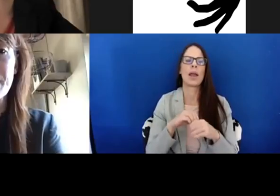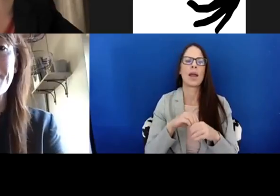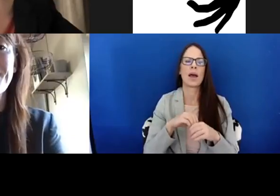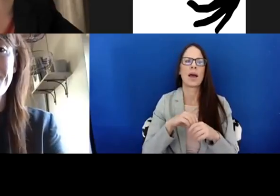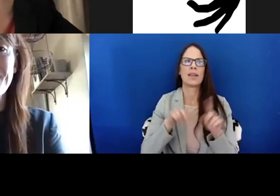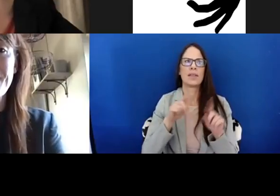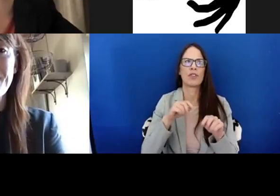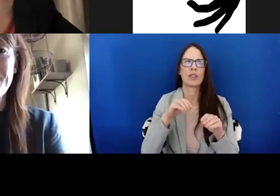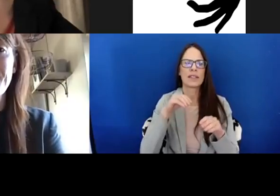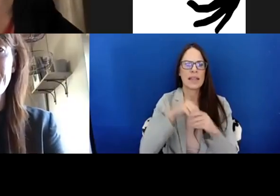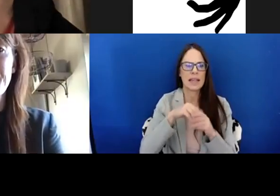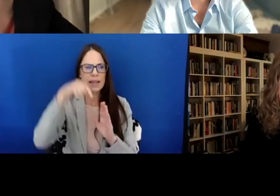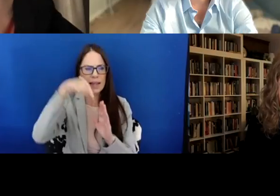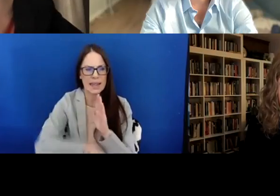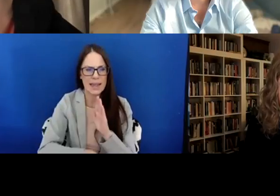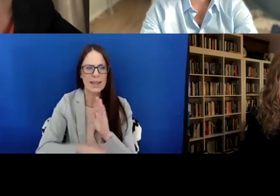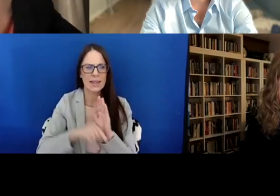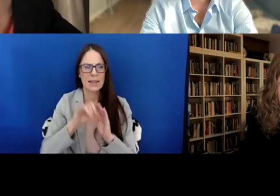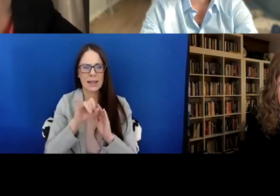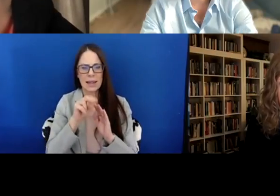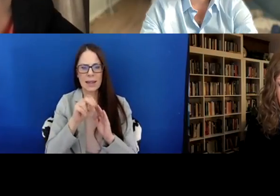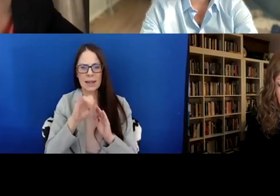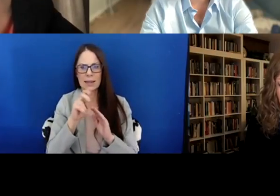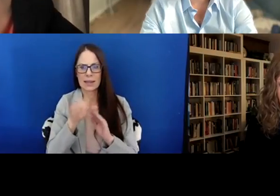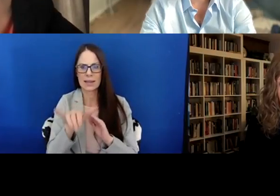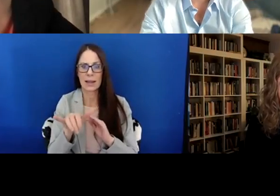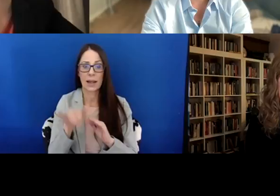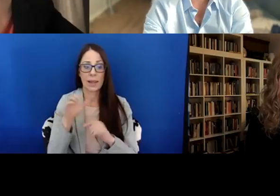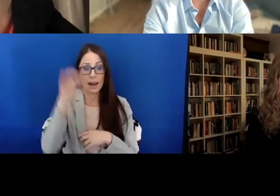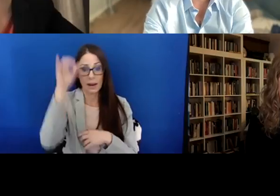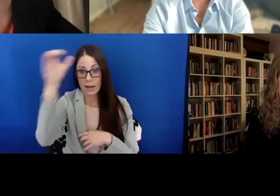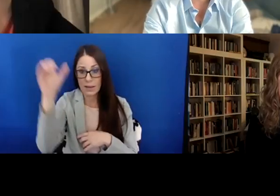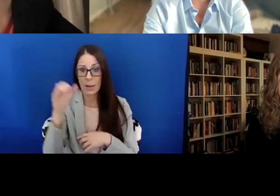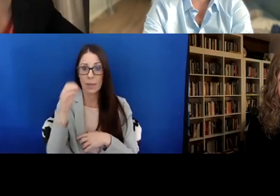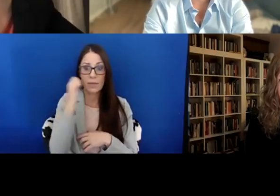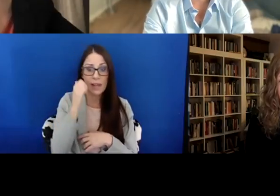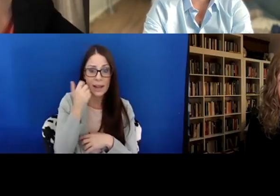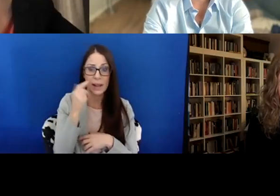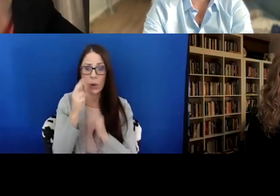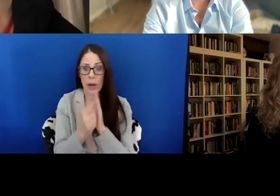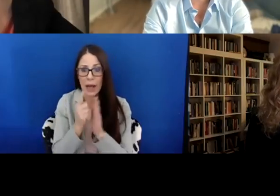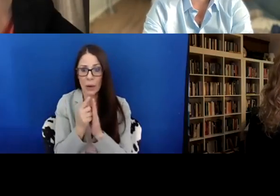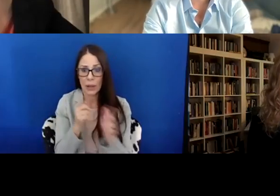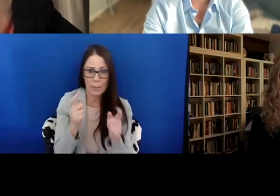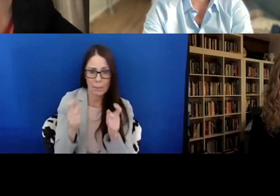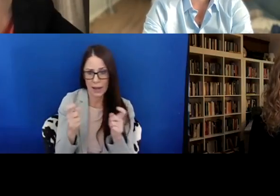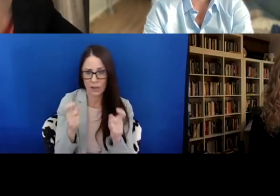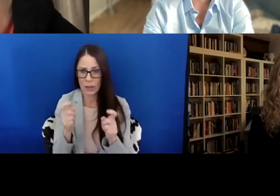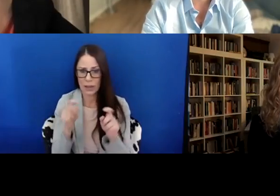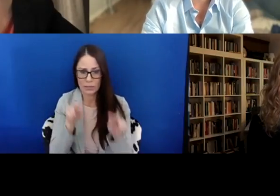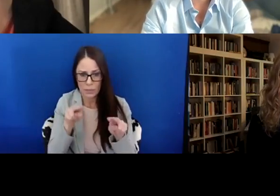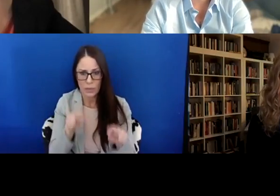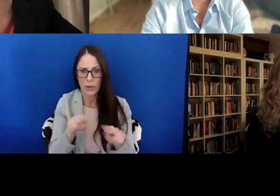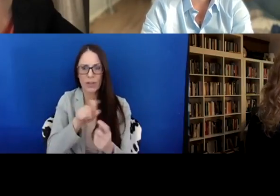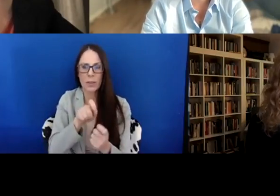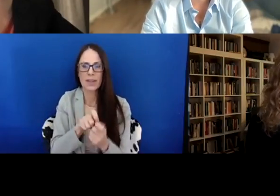Because, you know, for example, the concept of daily or hourly management of certain chronic conditions being left